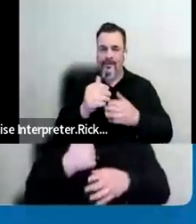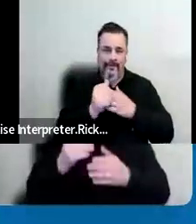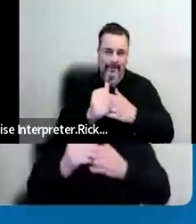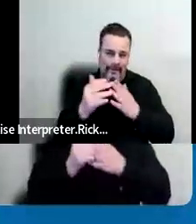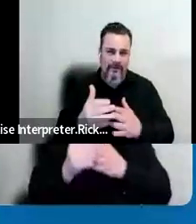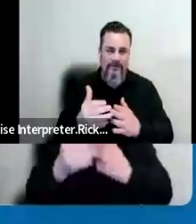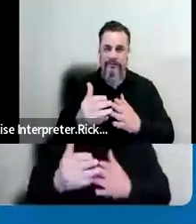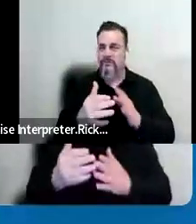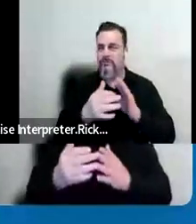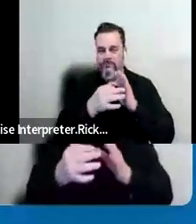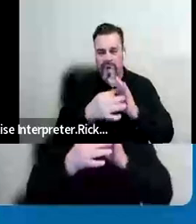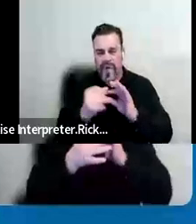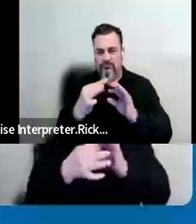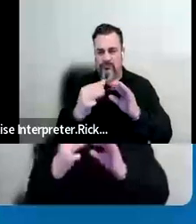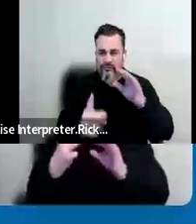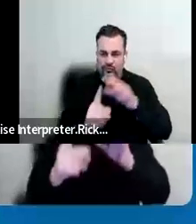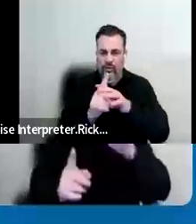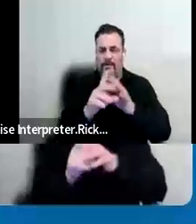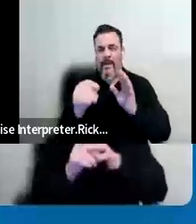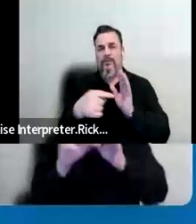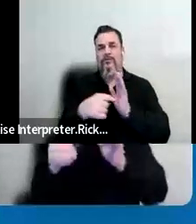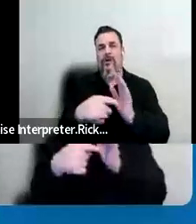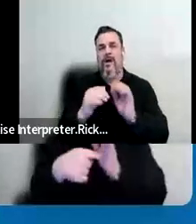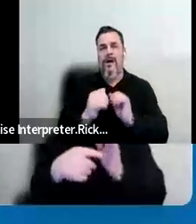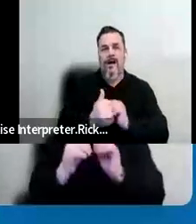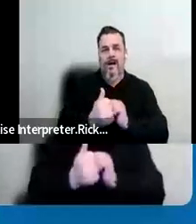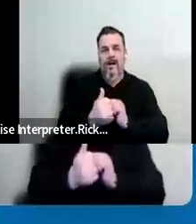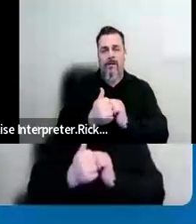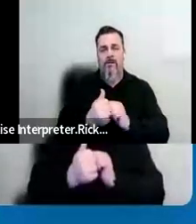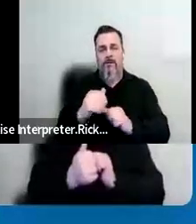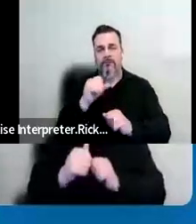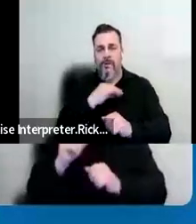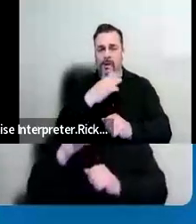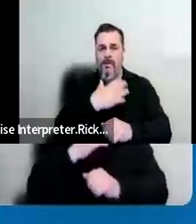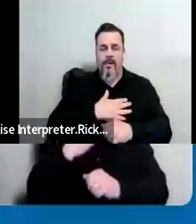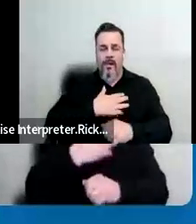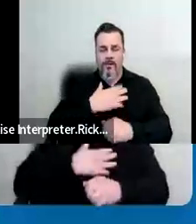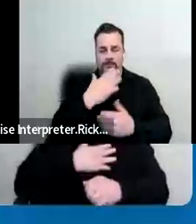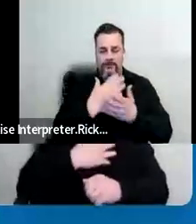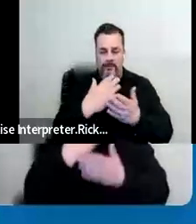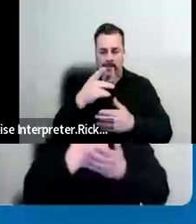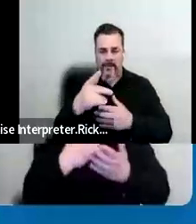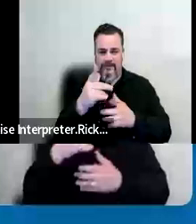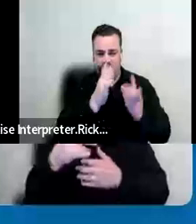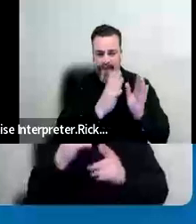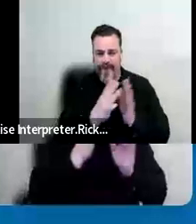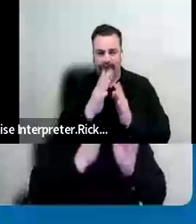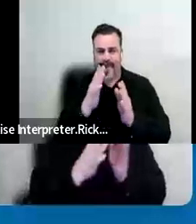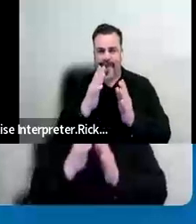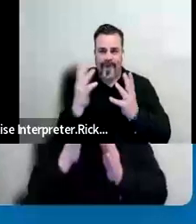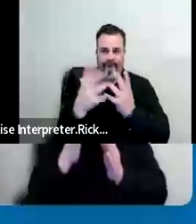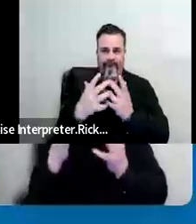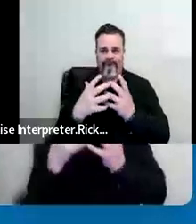of showing up and showing how. So I'd like to see some of these strategies incorporated in a way that